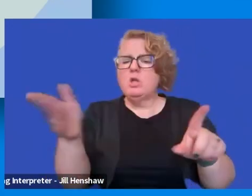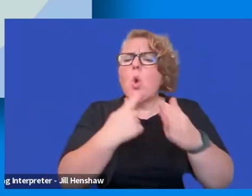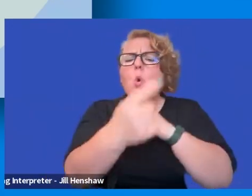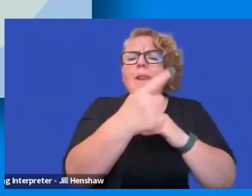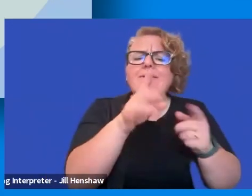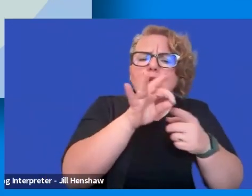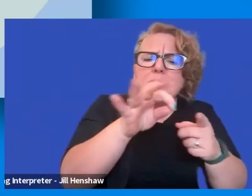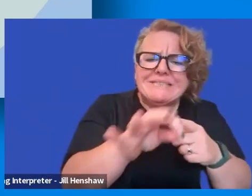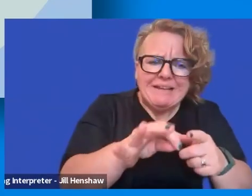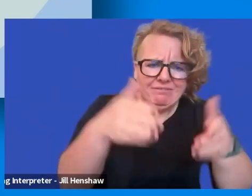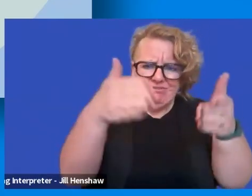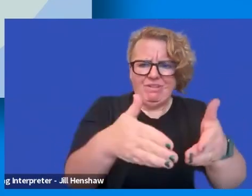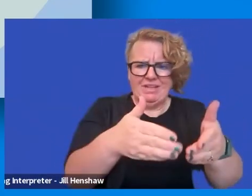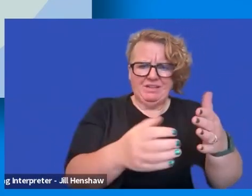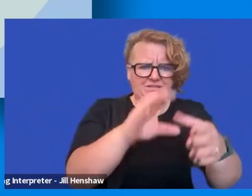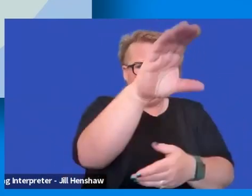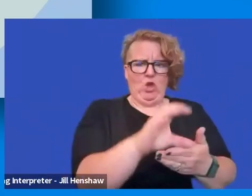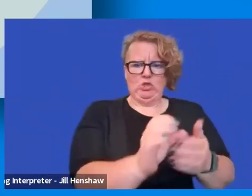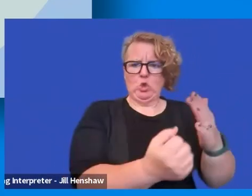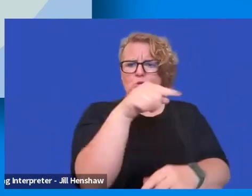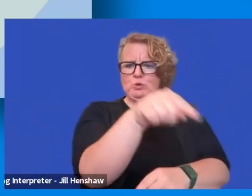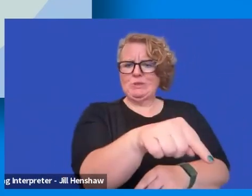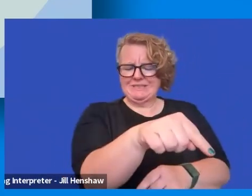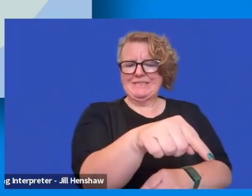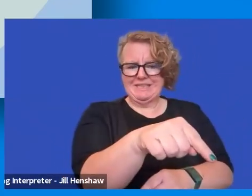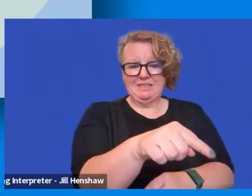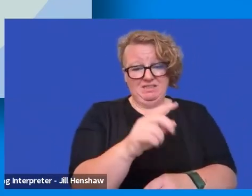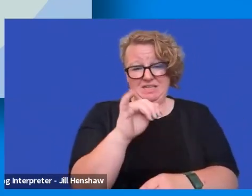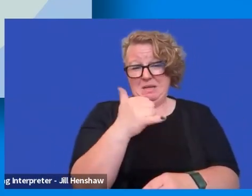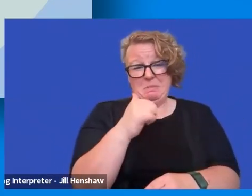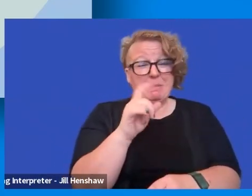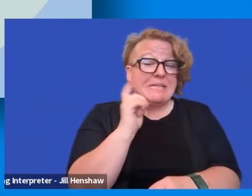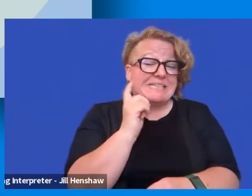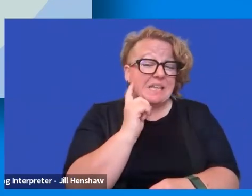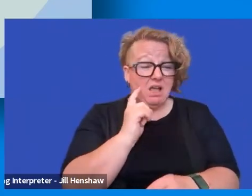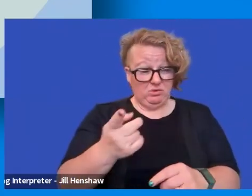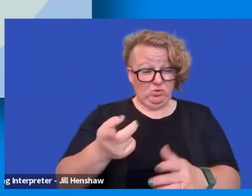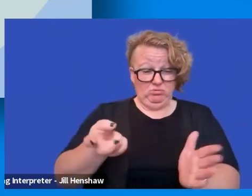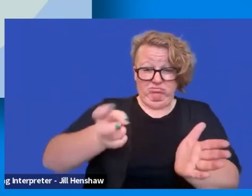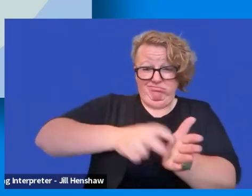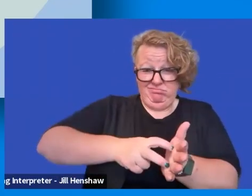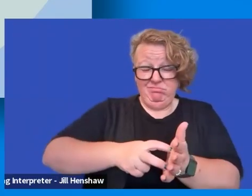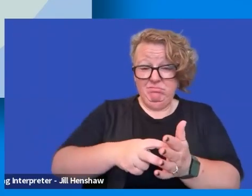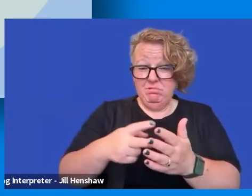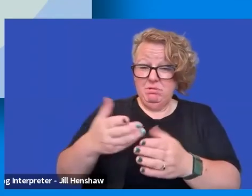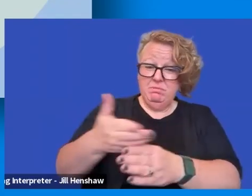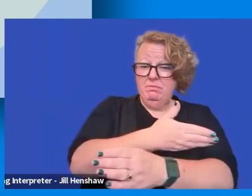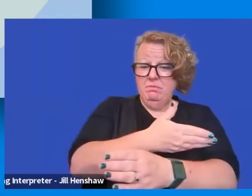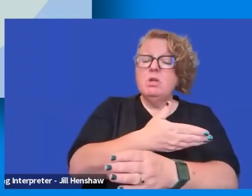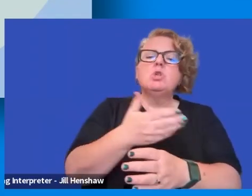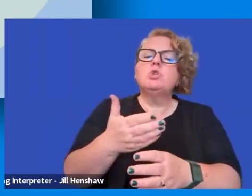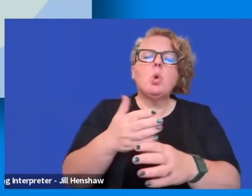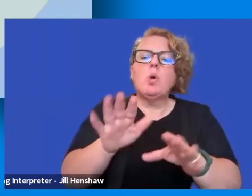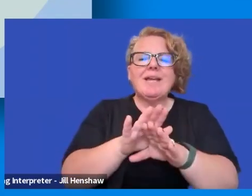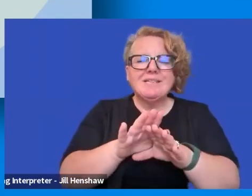particular funding opportunity, and it might be easier then to schedule these. So this is not within a time span that's